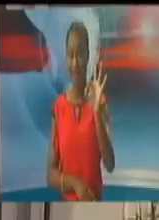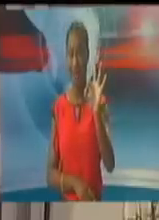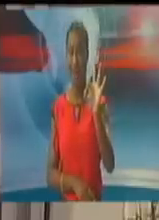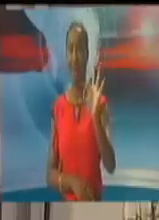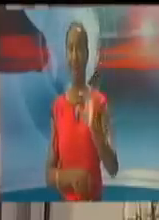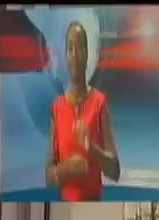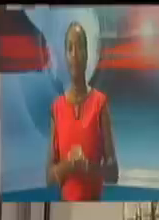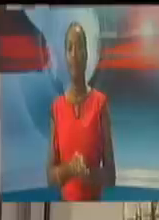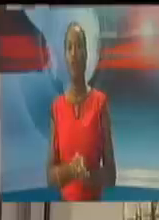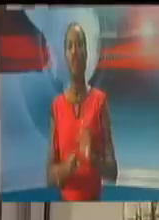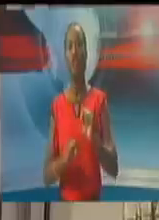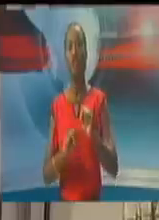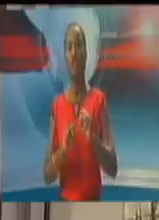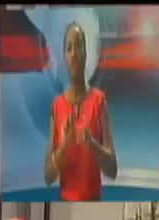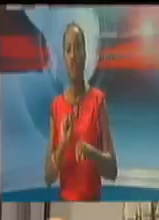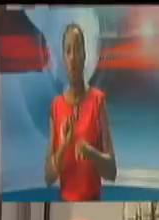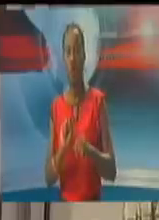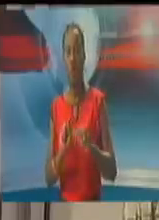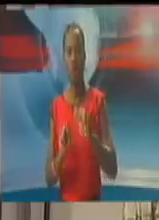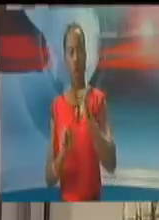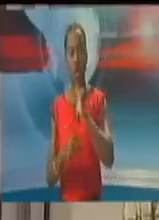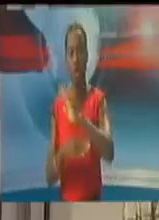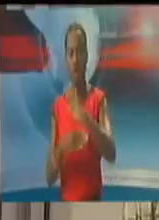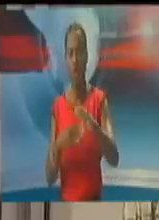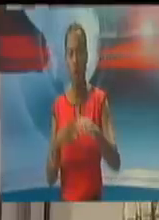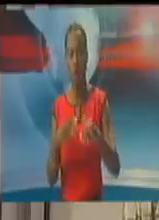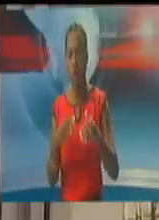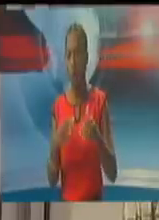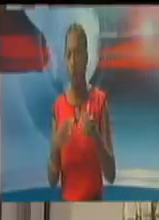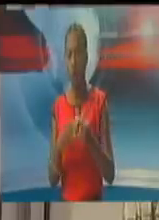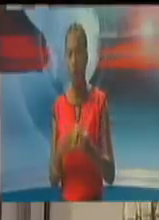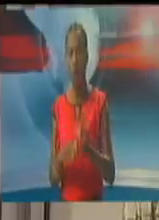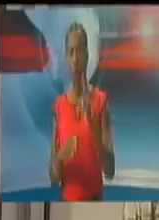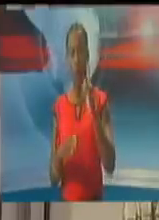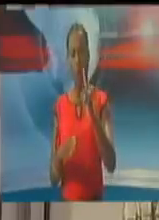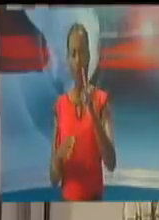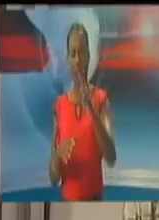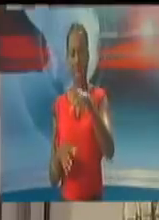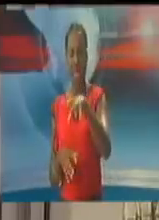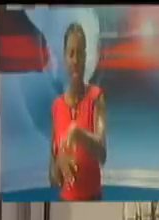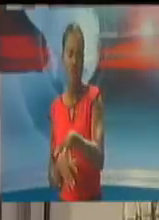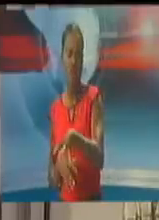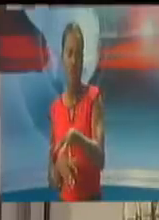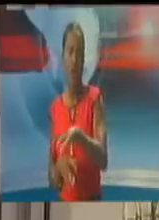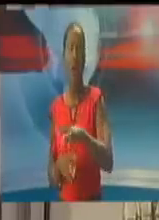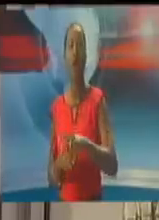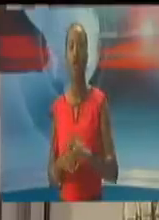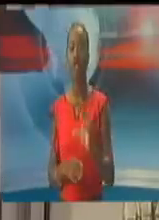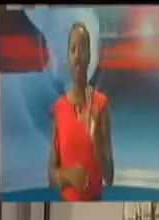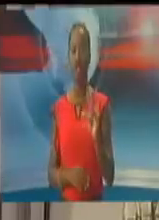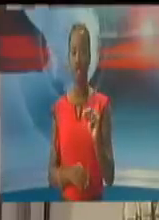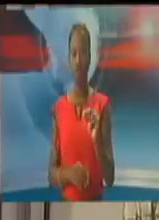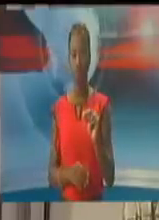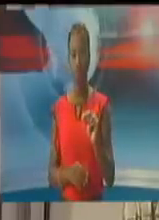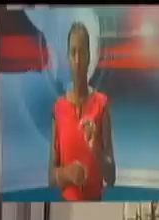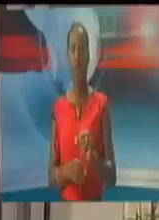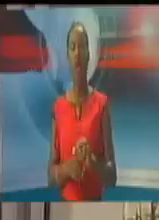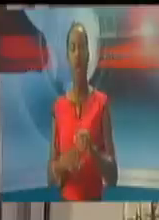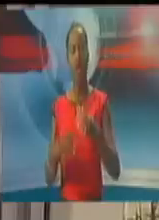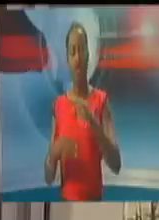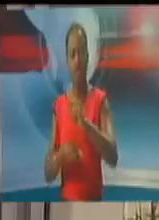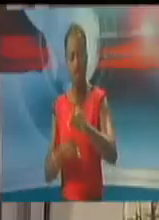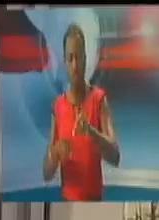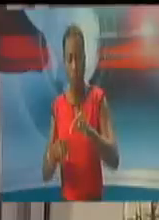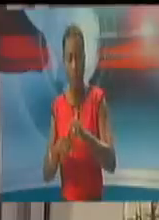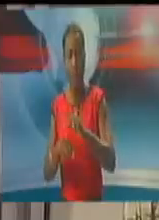so that it doesn't impact adversely and significantly on the operations of the regular healthcare